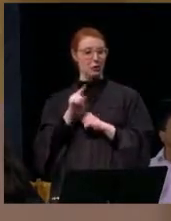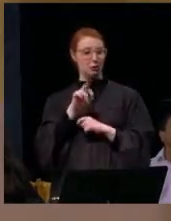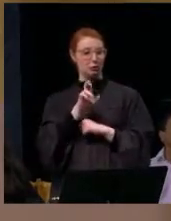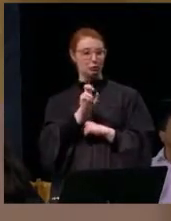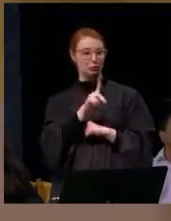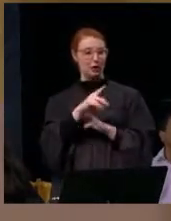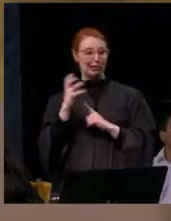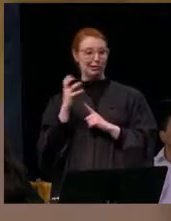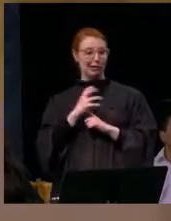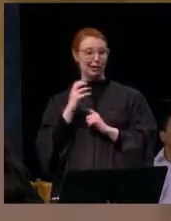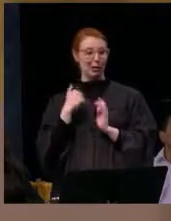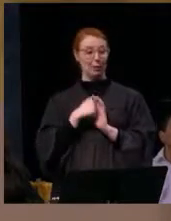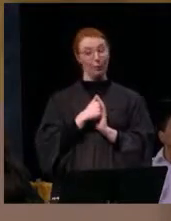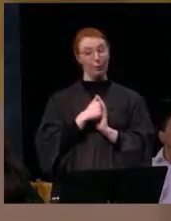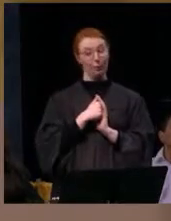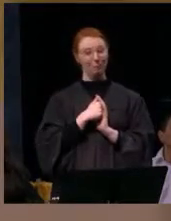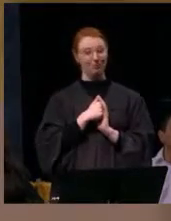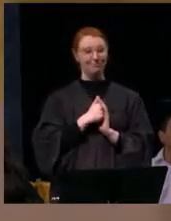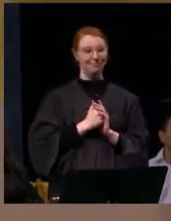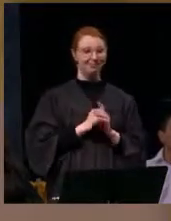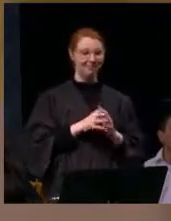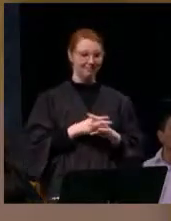championship team,